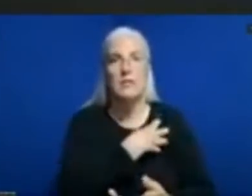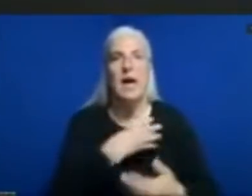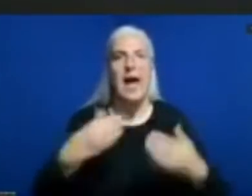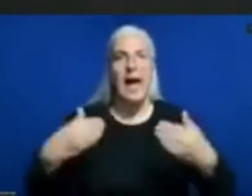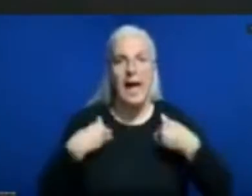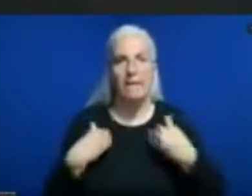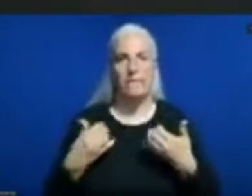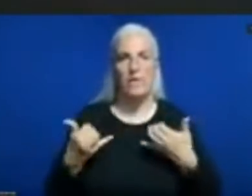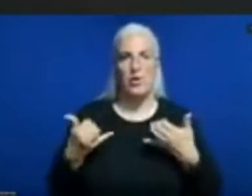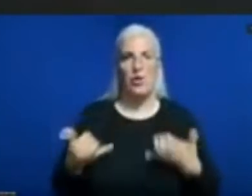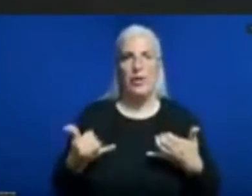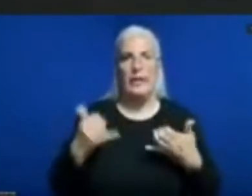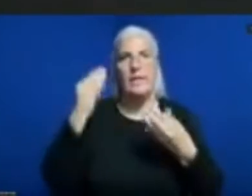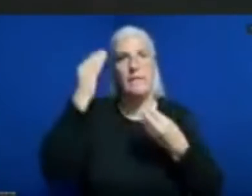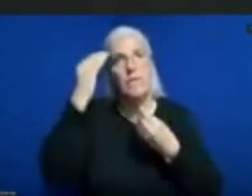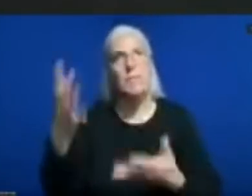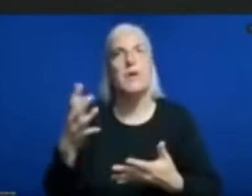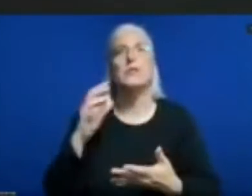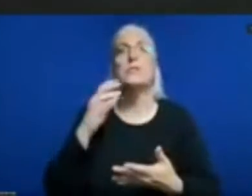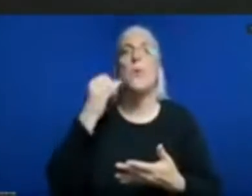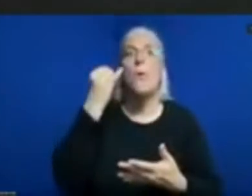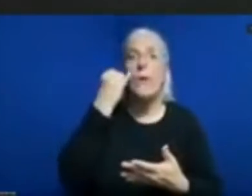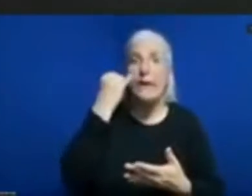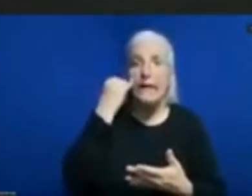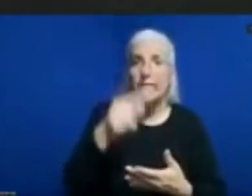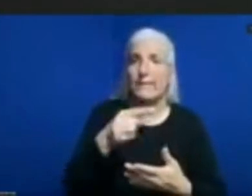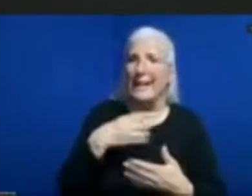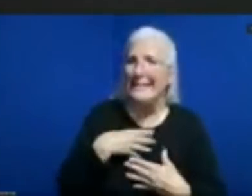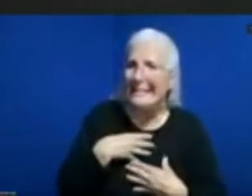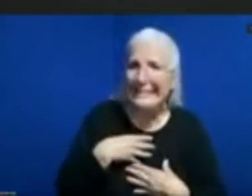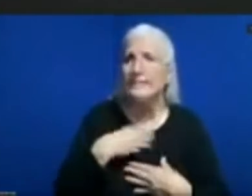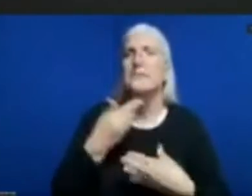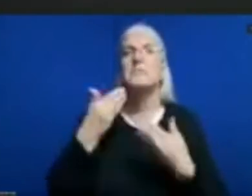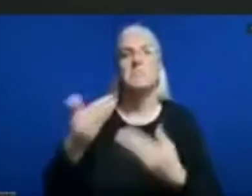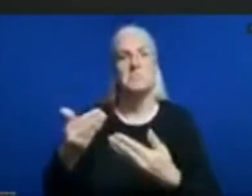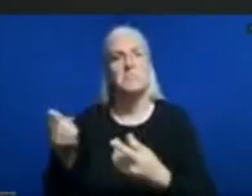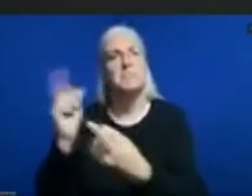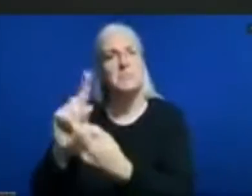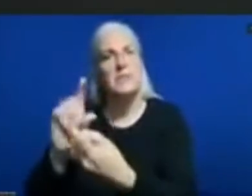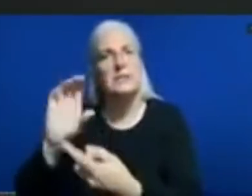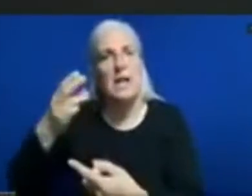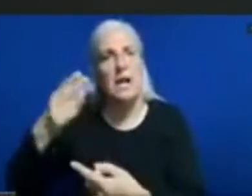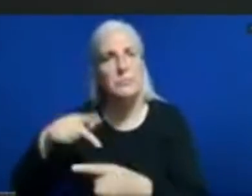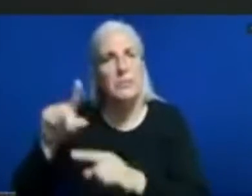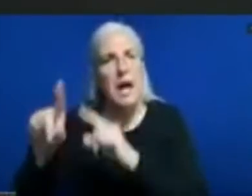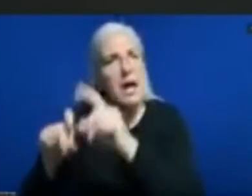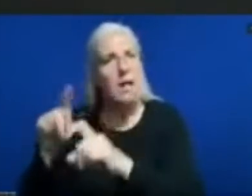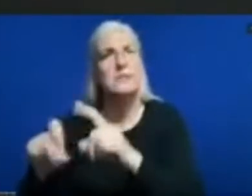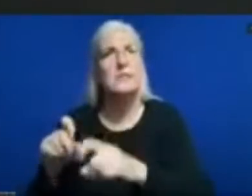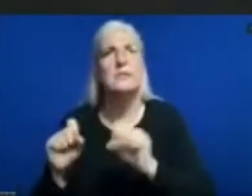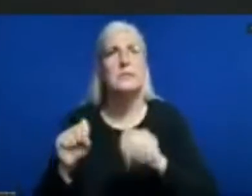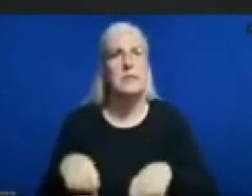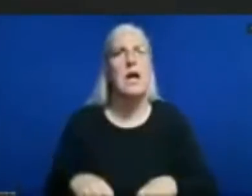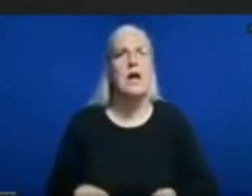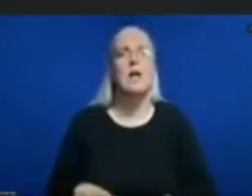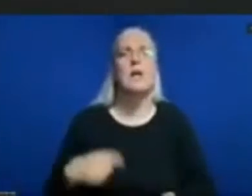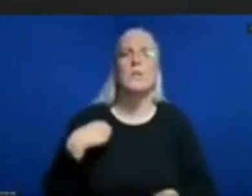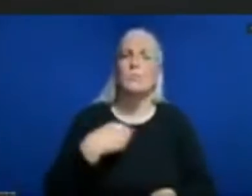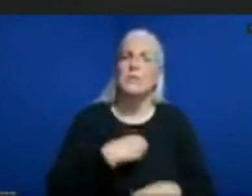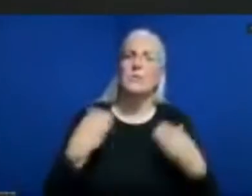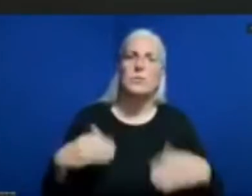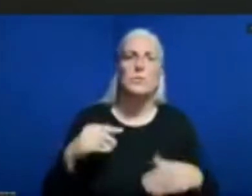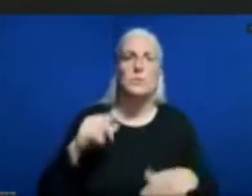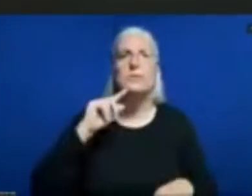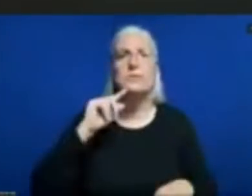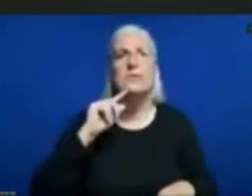operation. Those decisions related to highway closures are not made lightly, and they're done in partnership